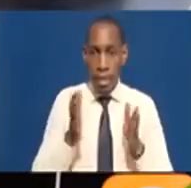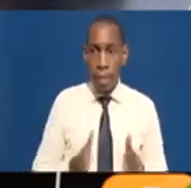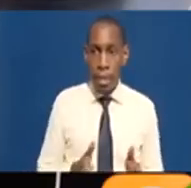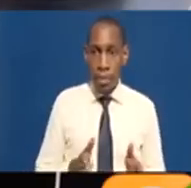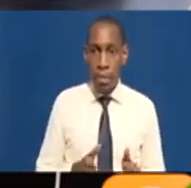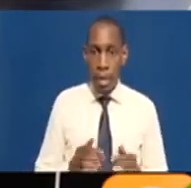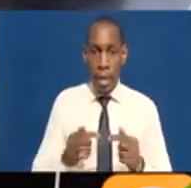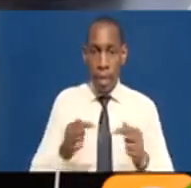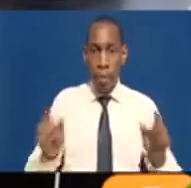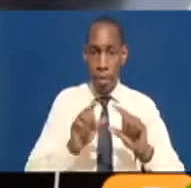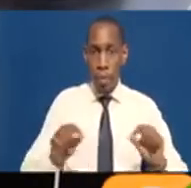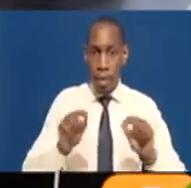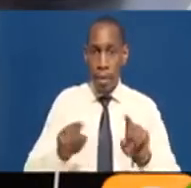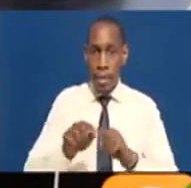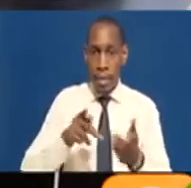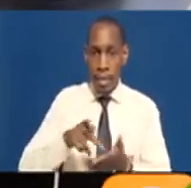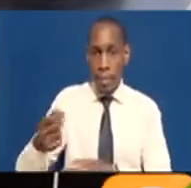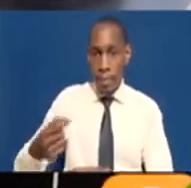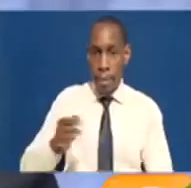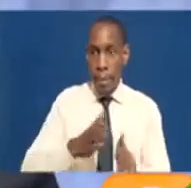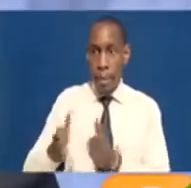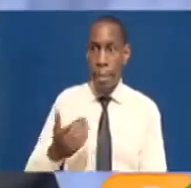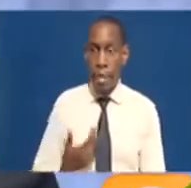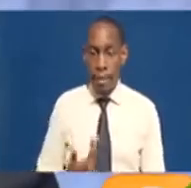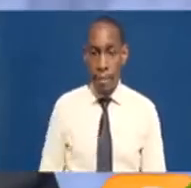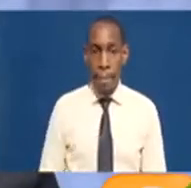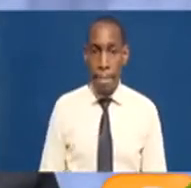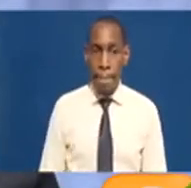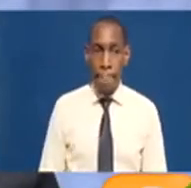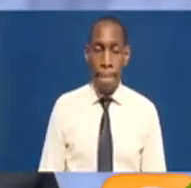Otachi refuting claims of such a compensation plan. Now,